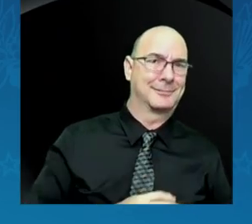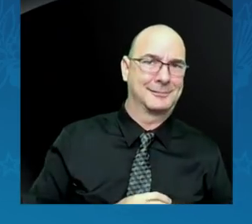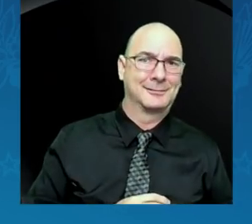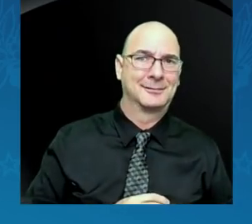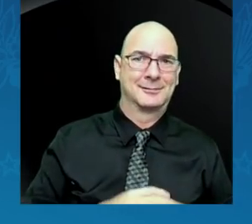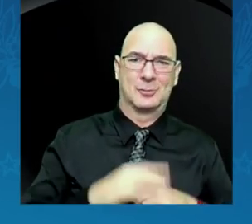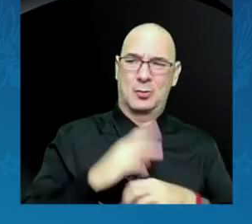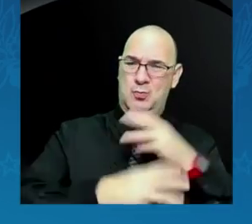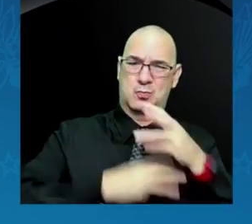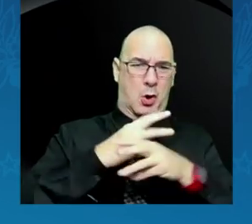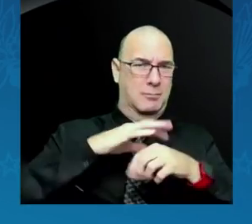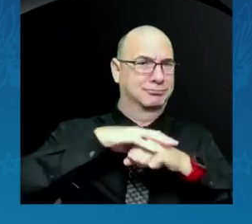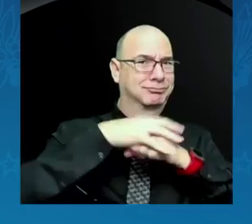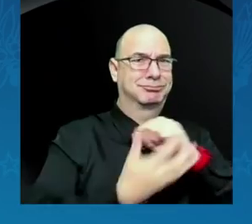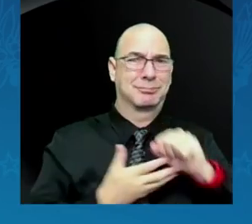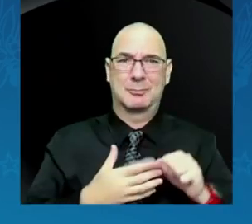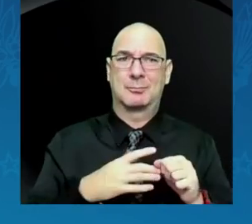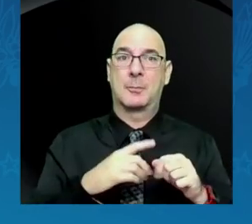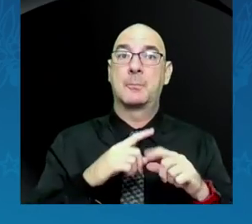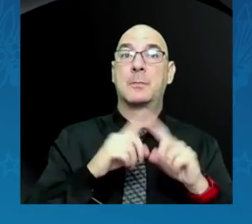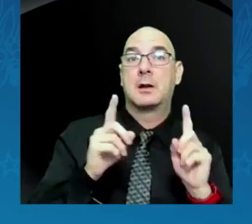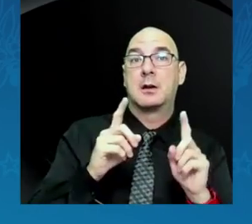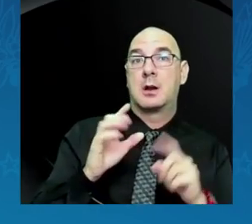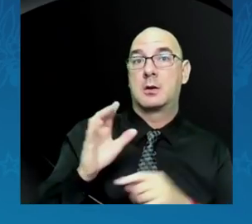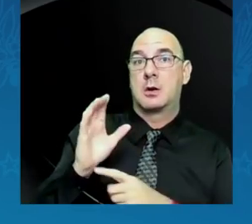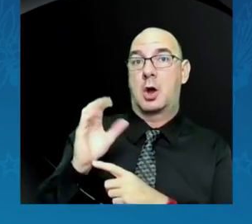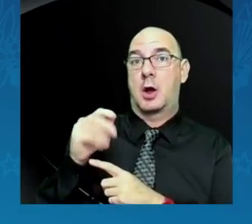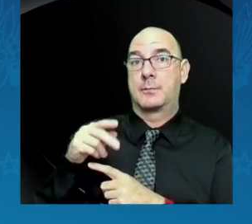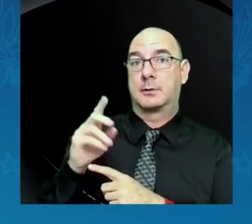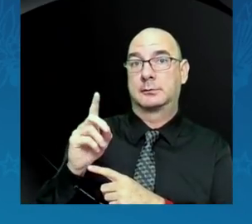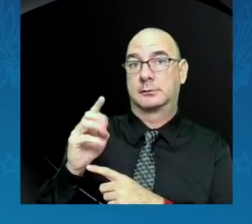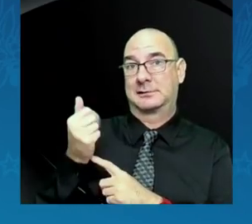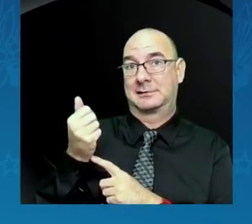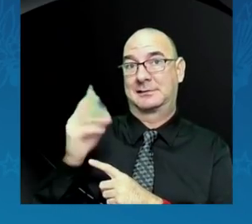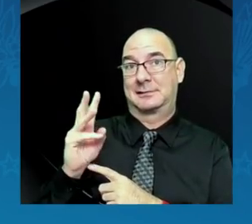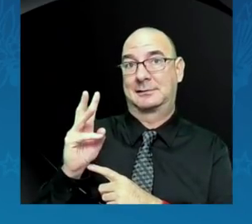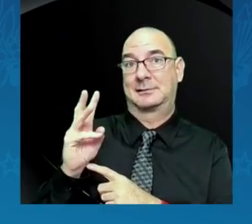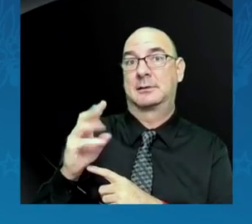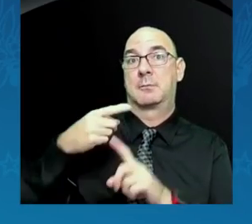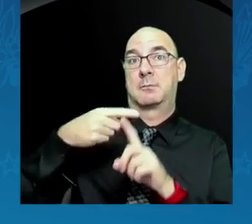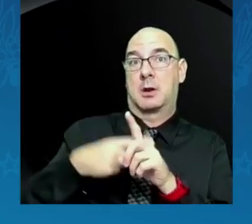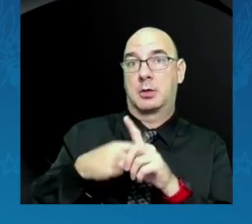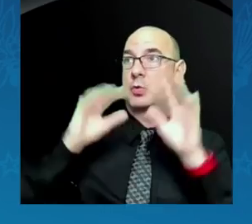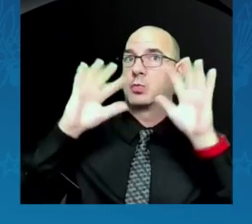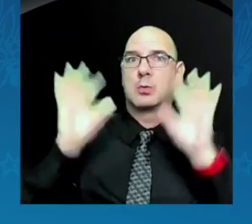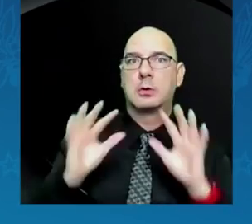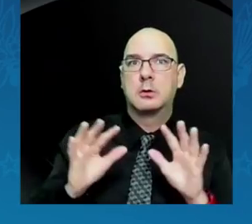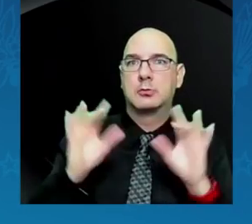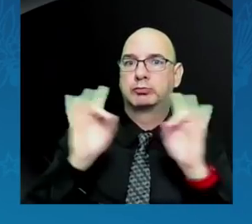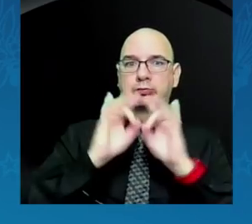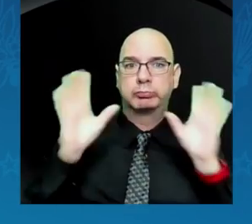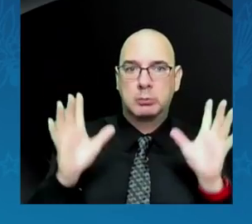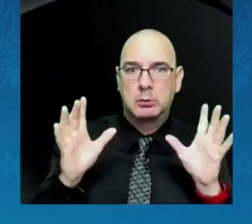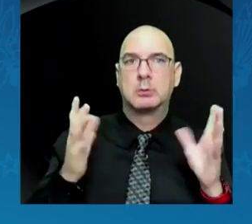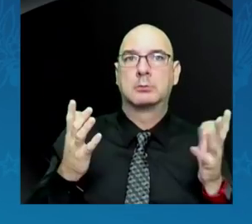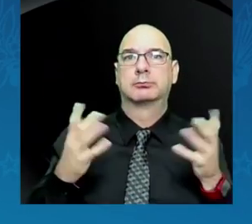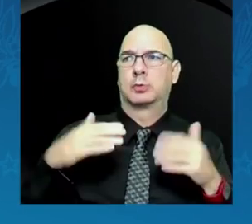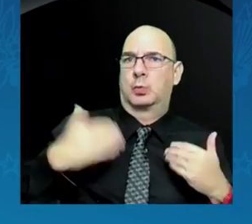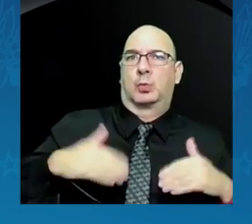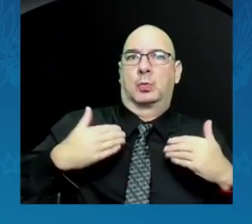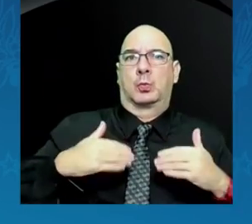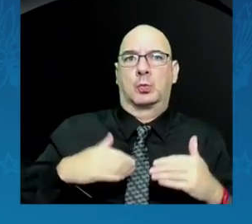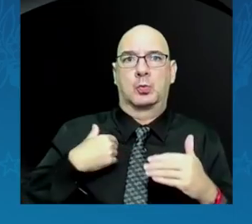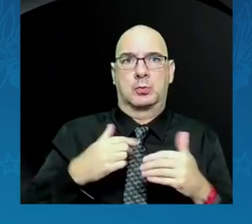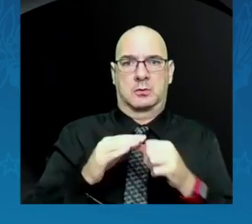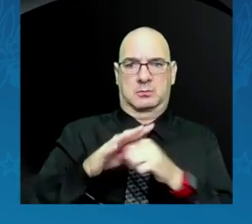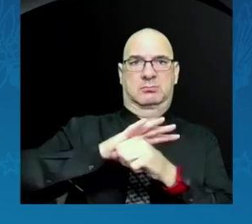COP26, of the climate crisis and the imminency of that and the urgency of this moment. Technology, what it has done in terms